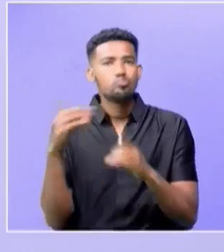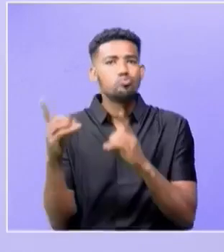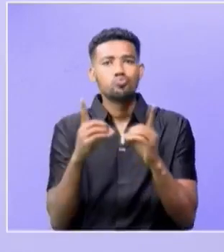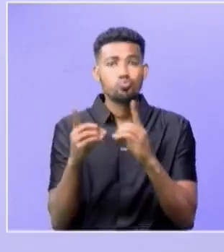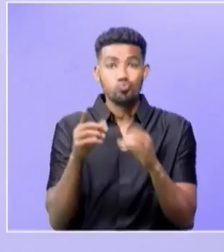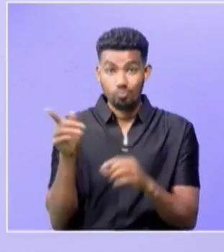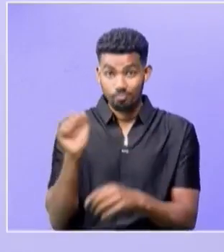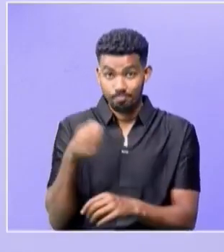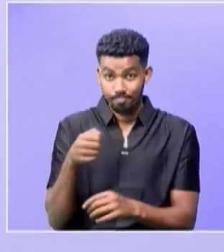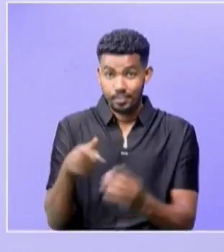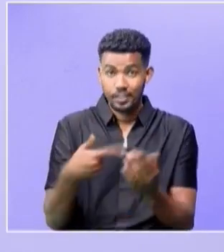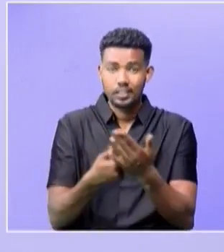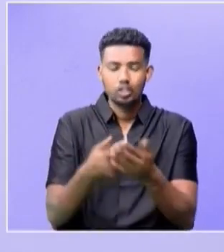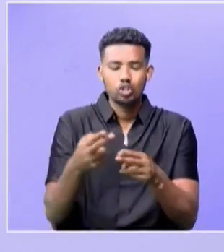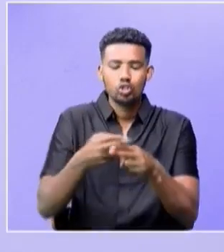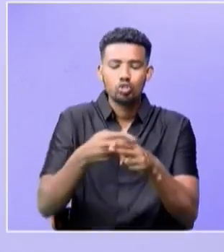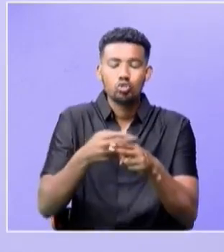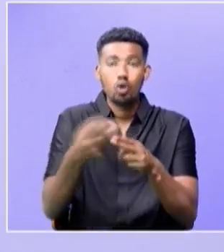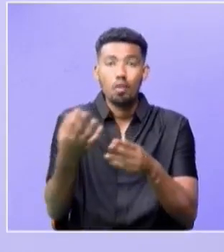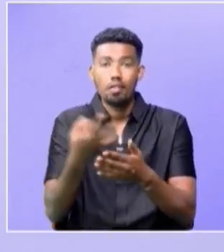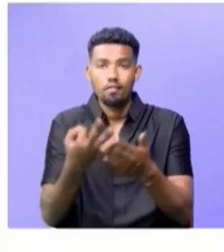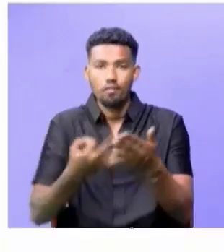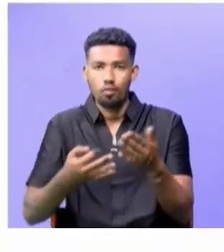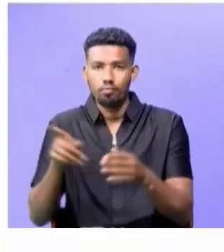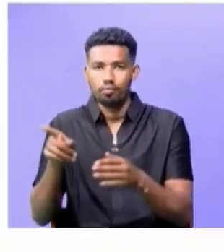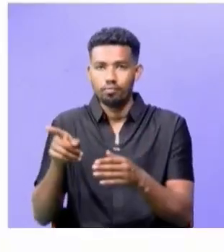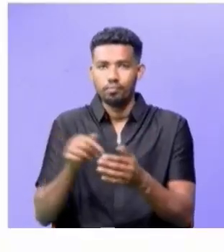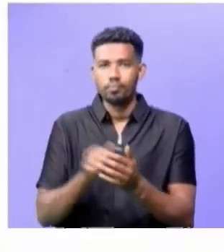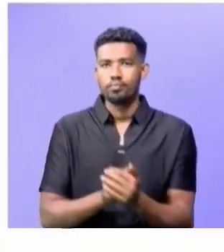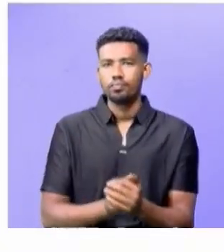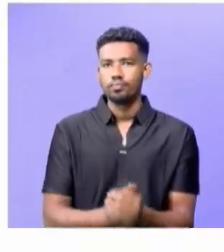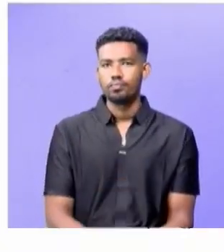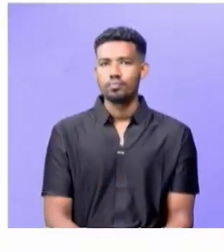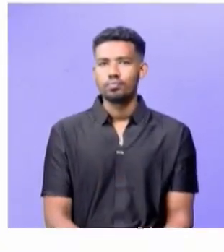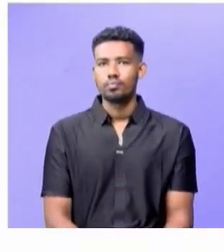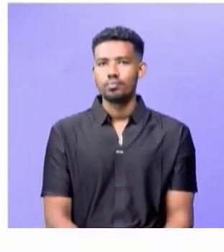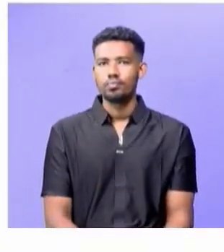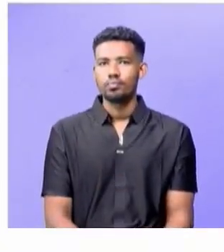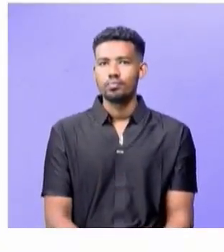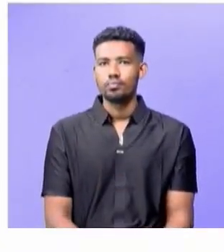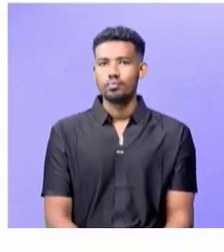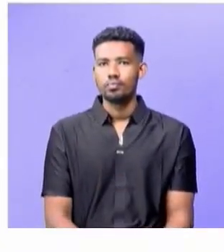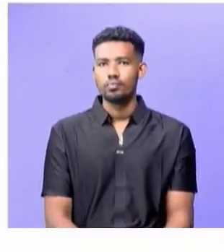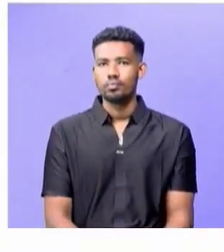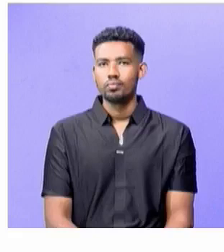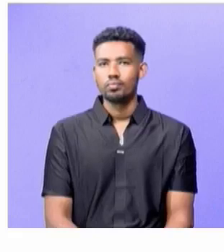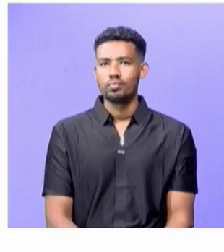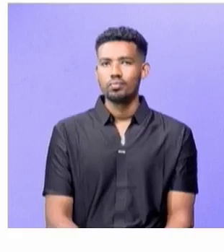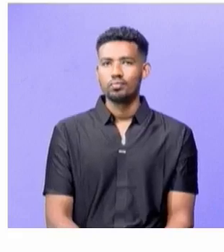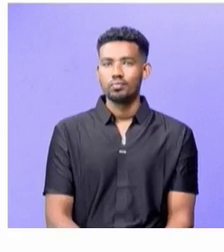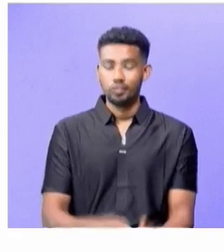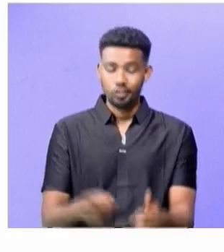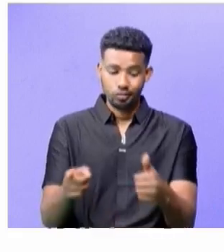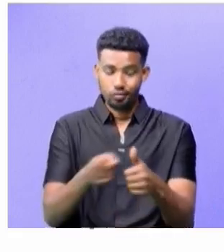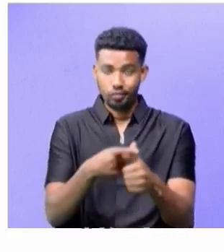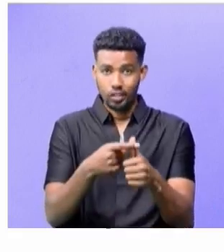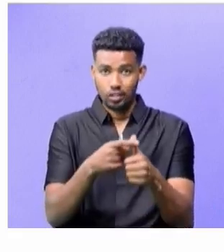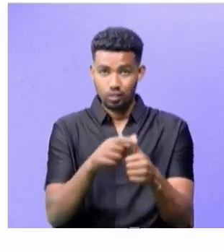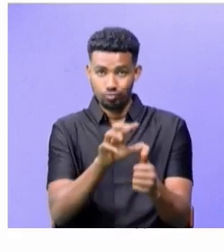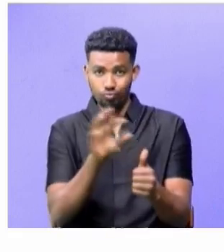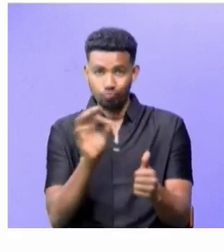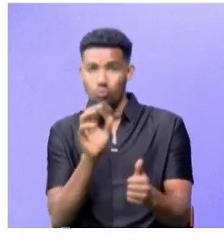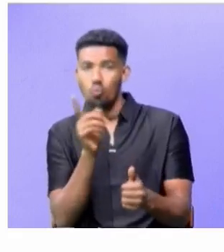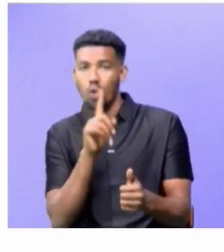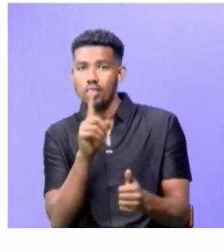make this short form of word. Here is. Let us take do. And here